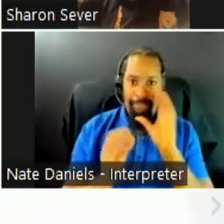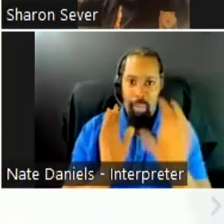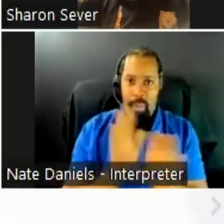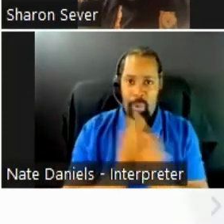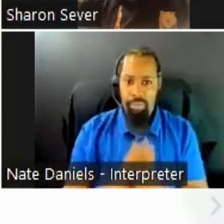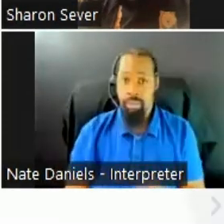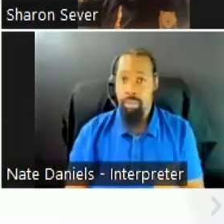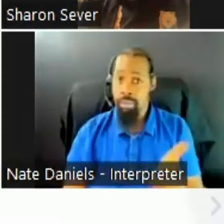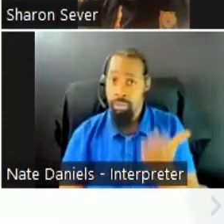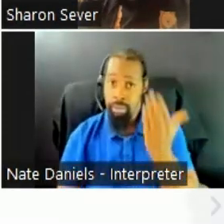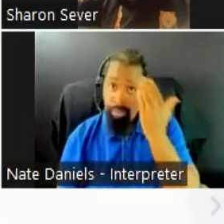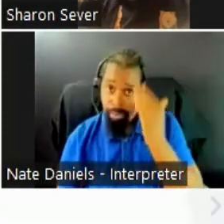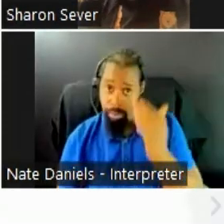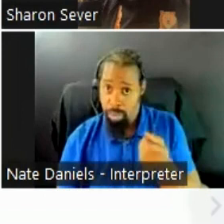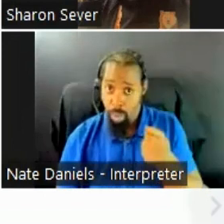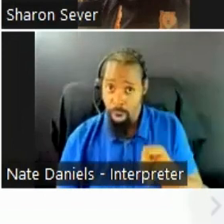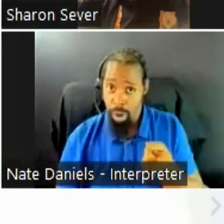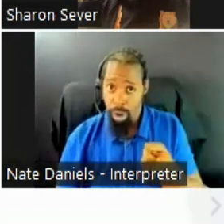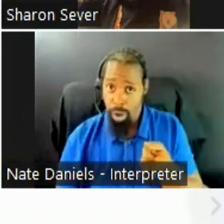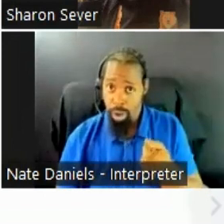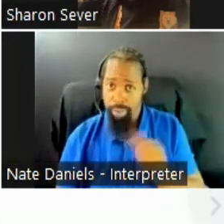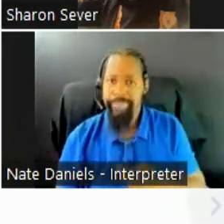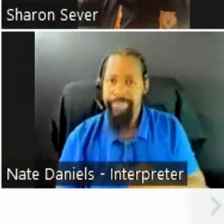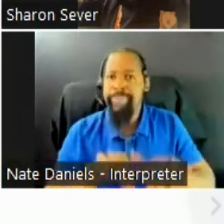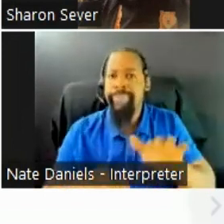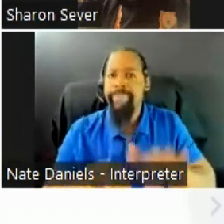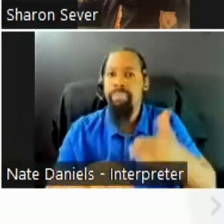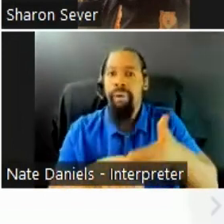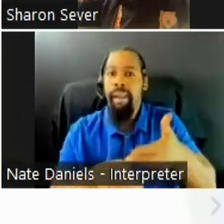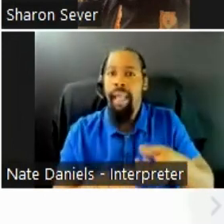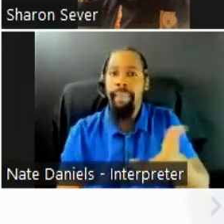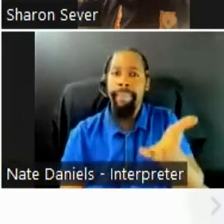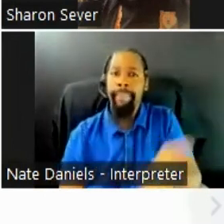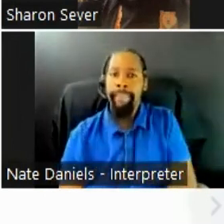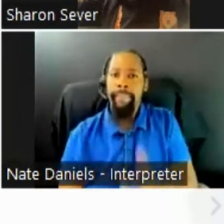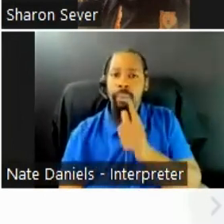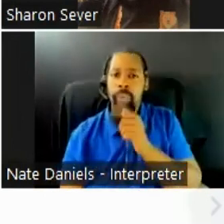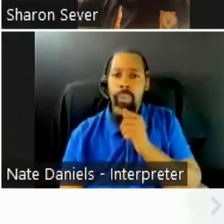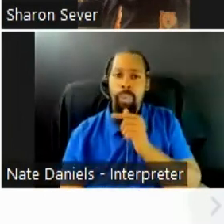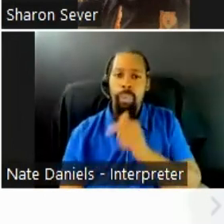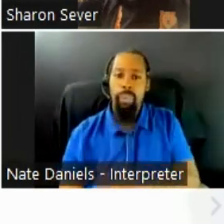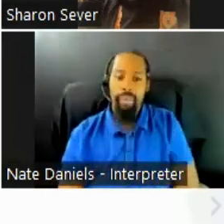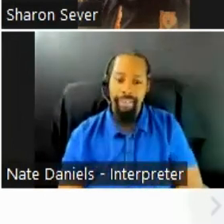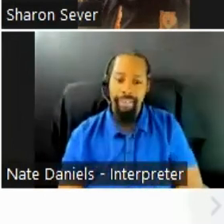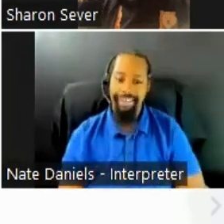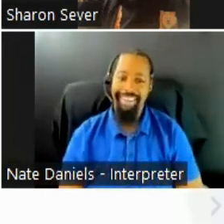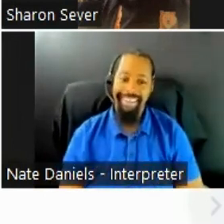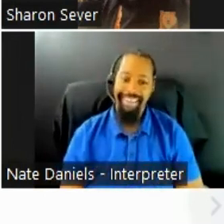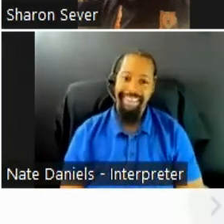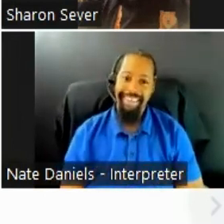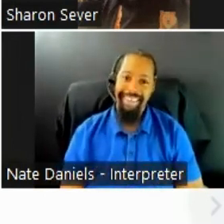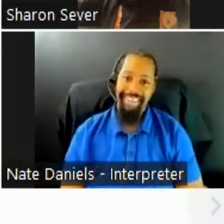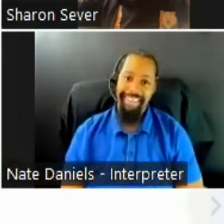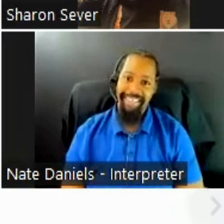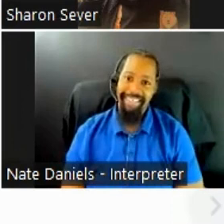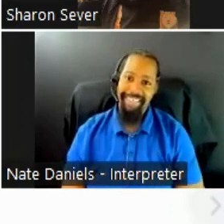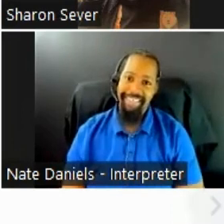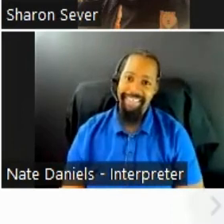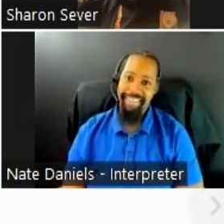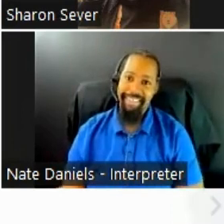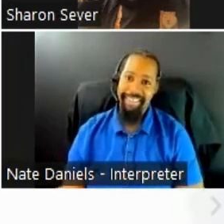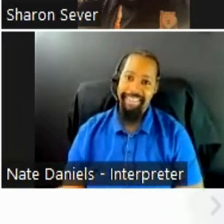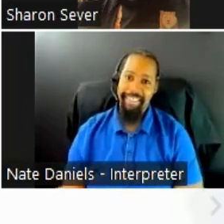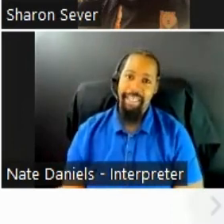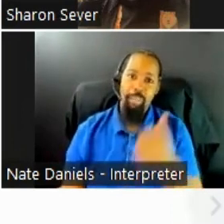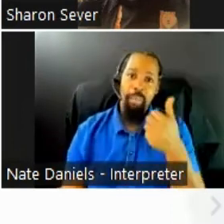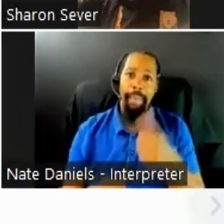Who knows who this person is in the chat? Can you tell us in the chat, who are we looking at right now? And make sure you comment to everyone, not just hosts